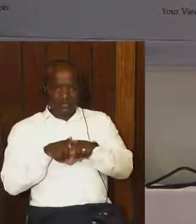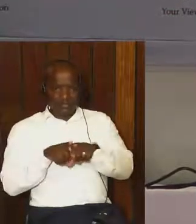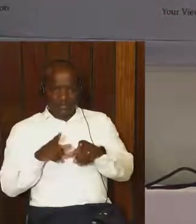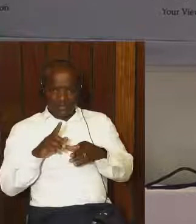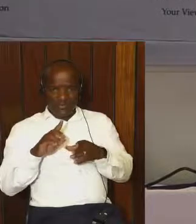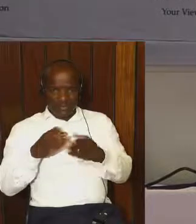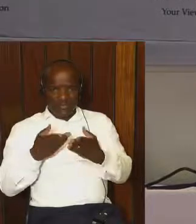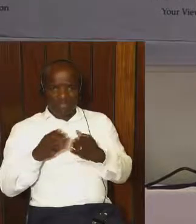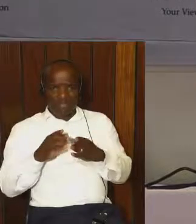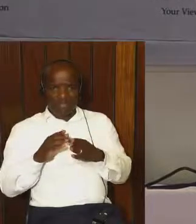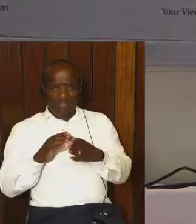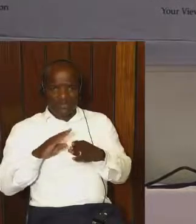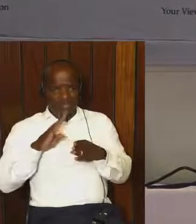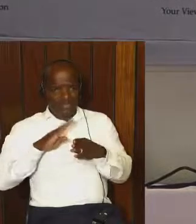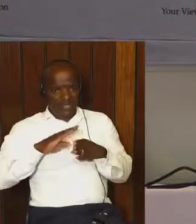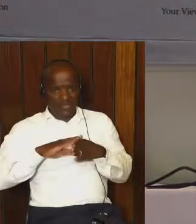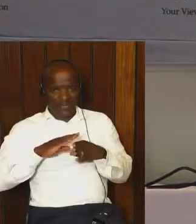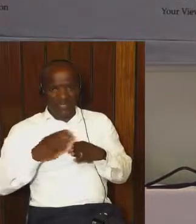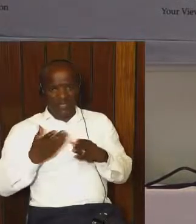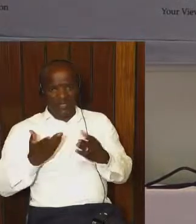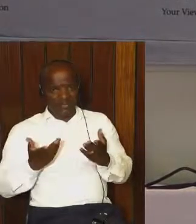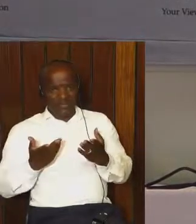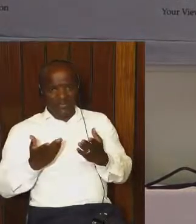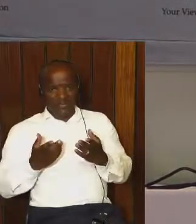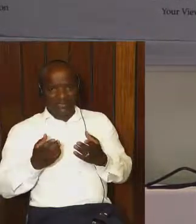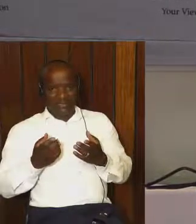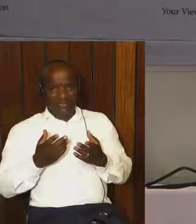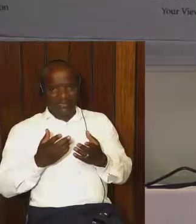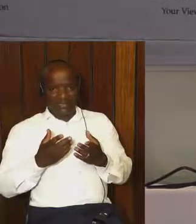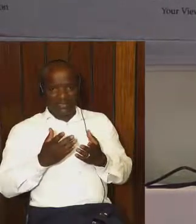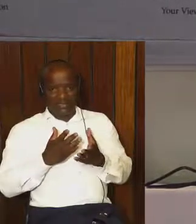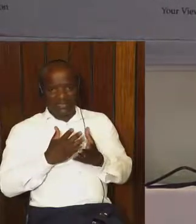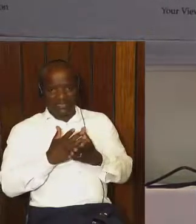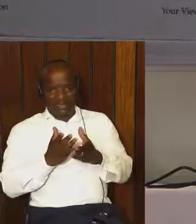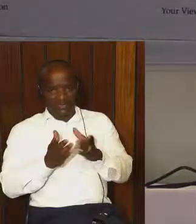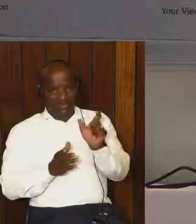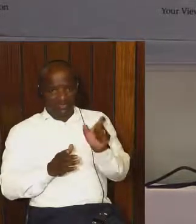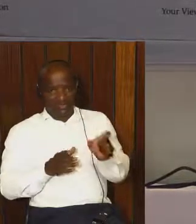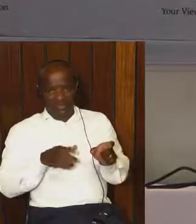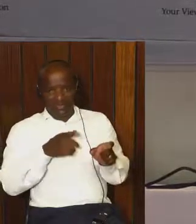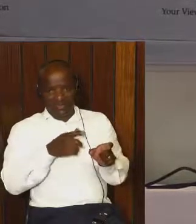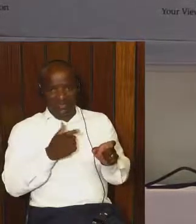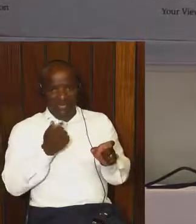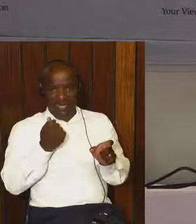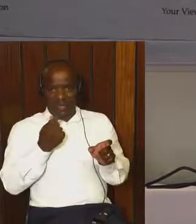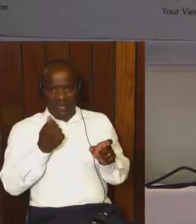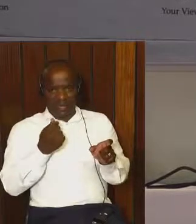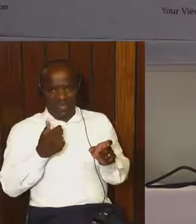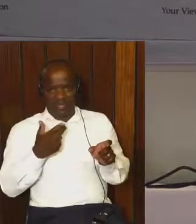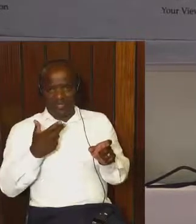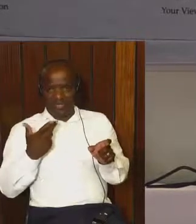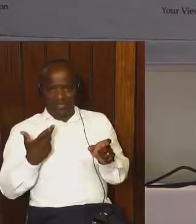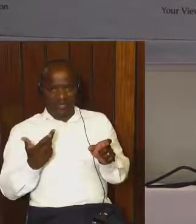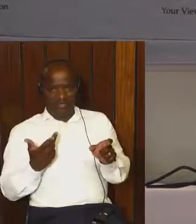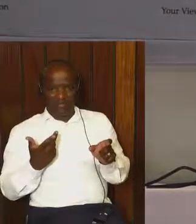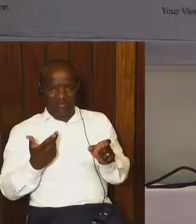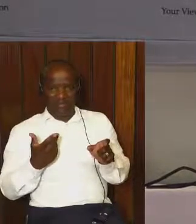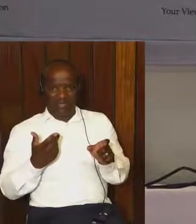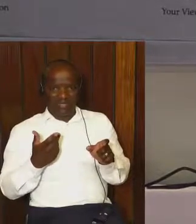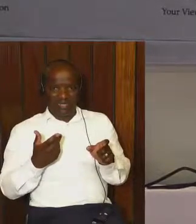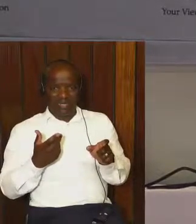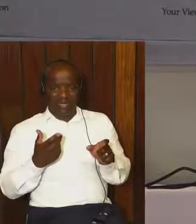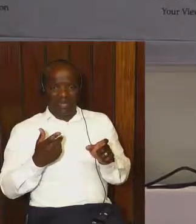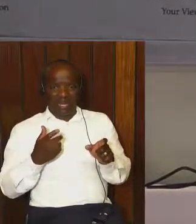example, somebody there has made lots of money. And now the department and government must spend more money to